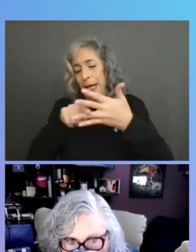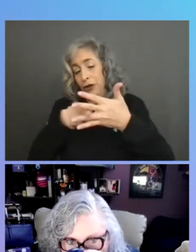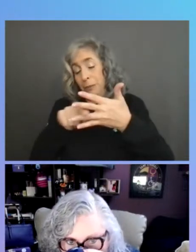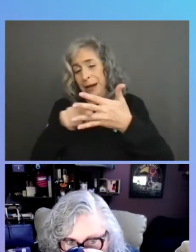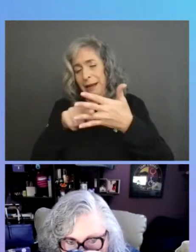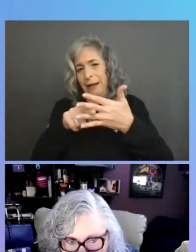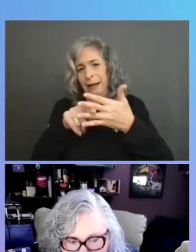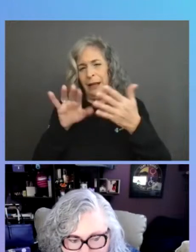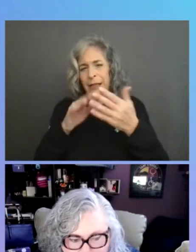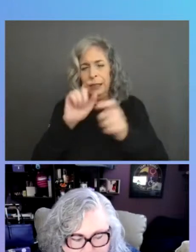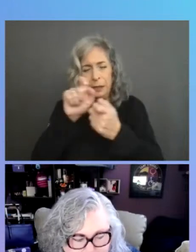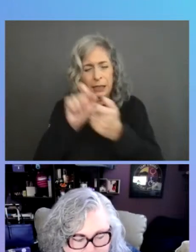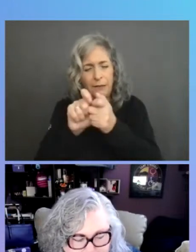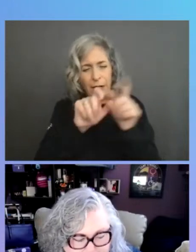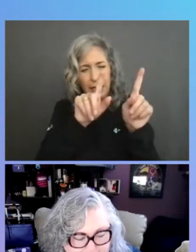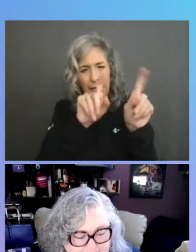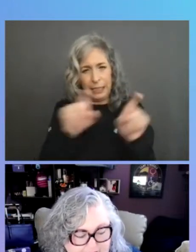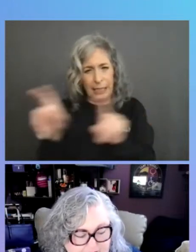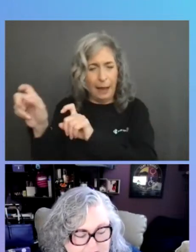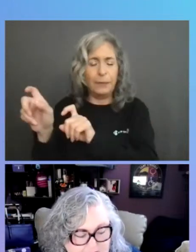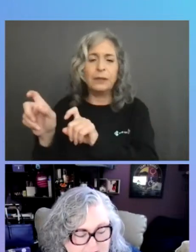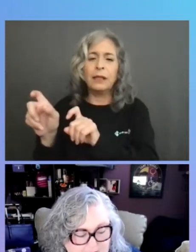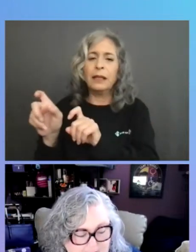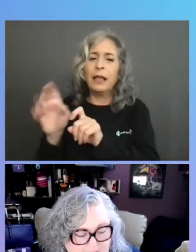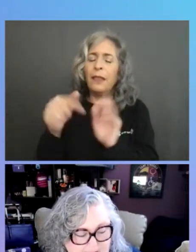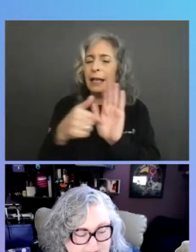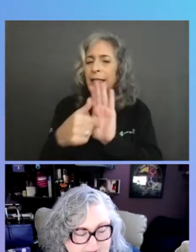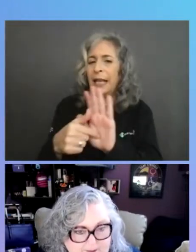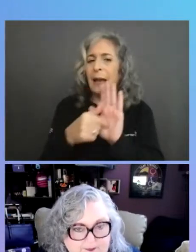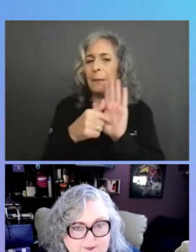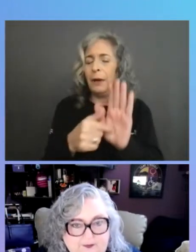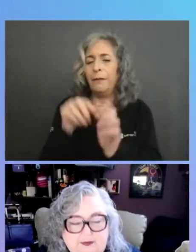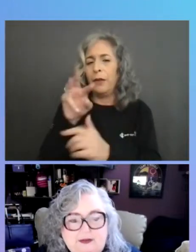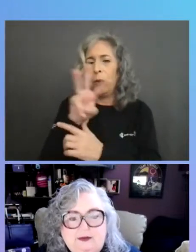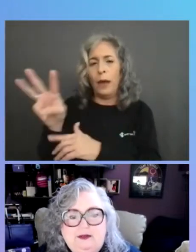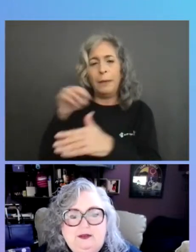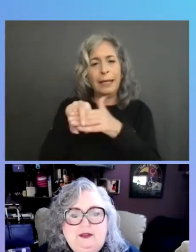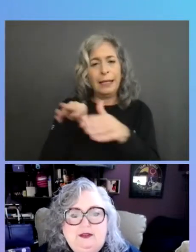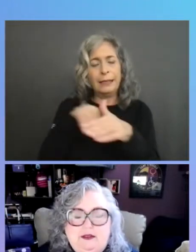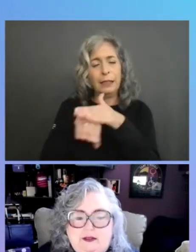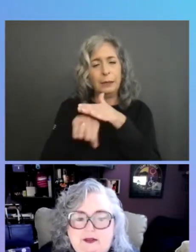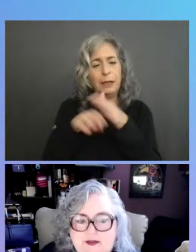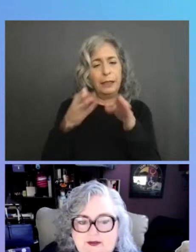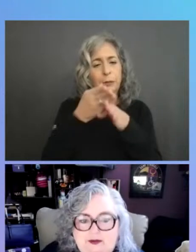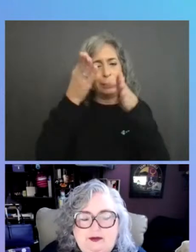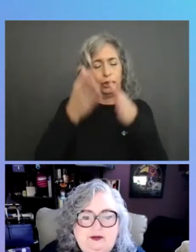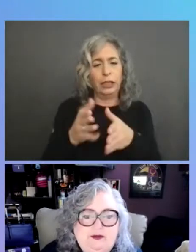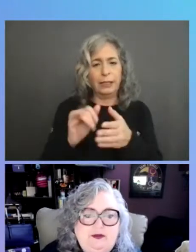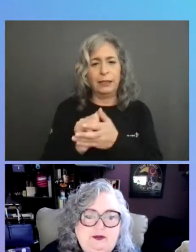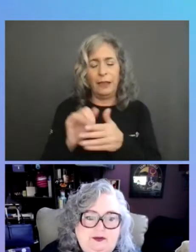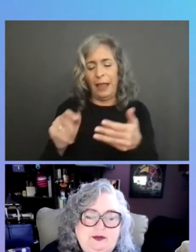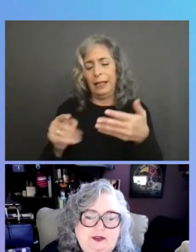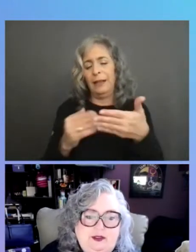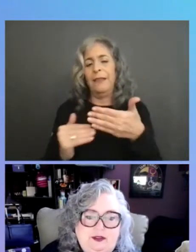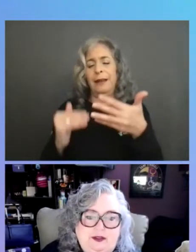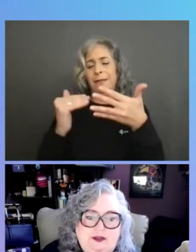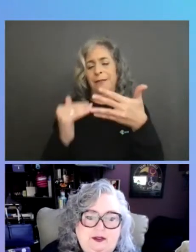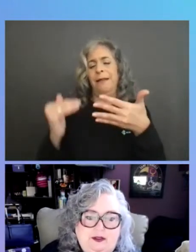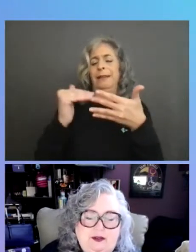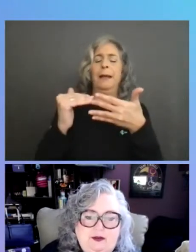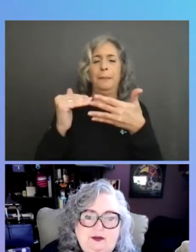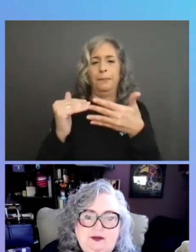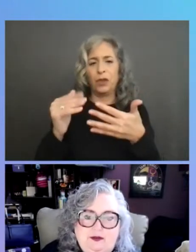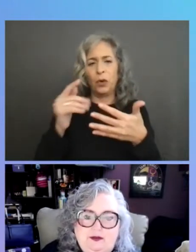technical or specific exams, and the example was given of the web accessibility specialist exam. So that's the next step. And we